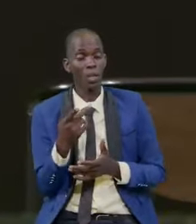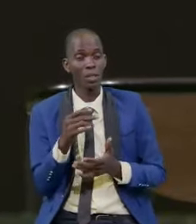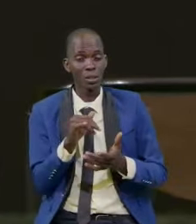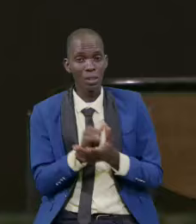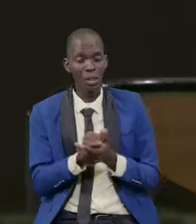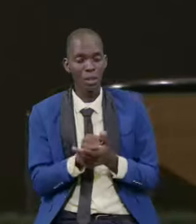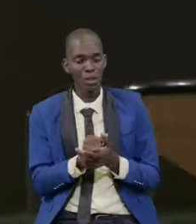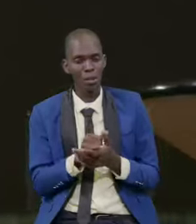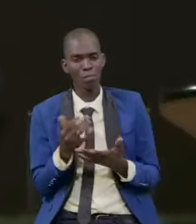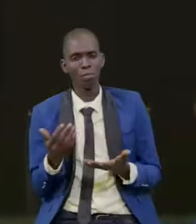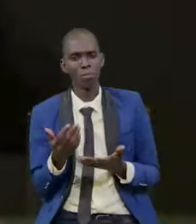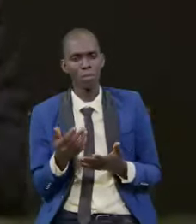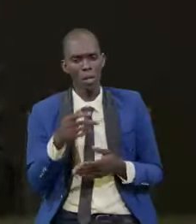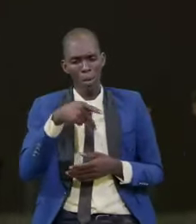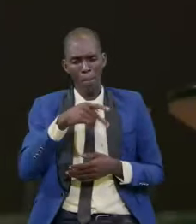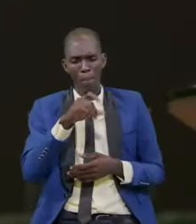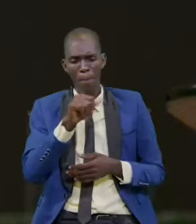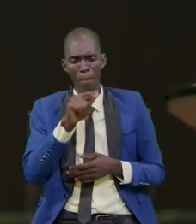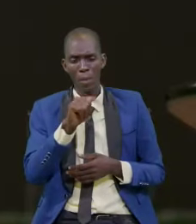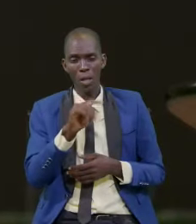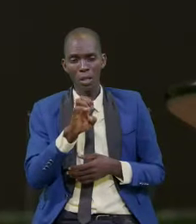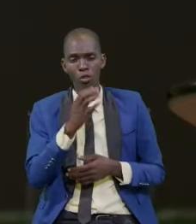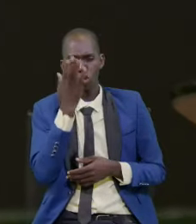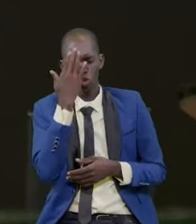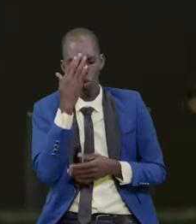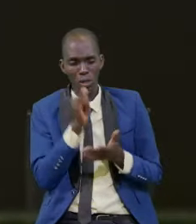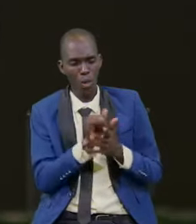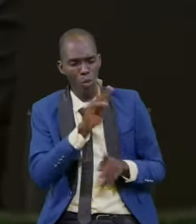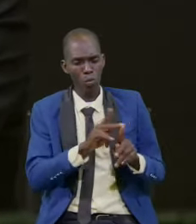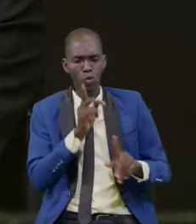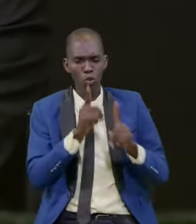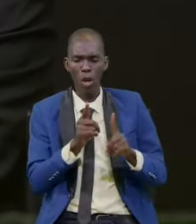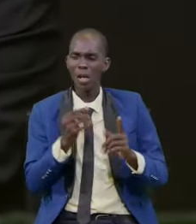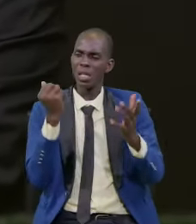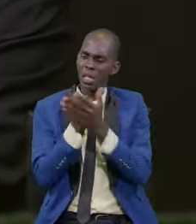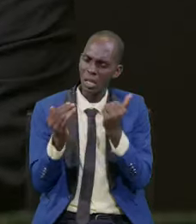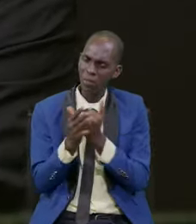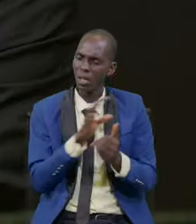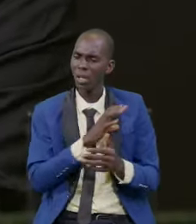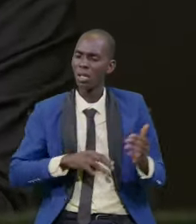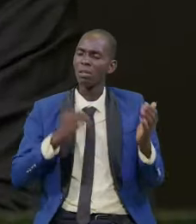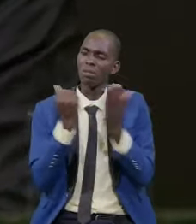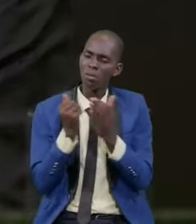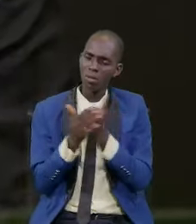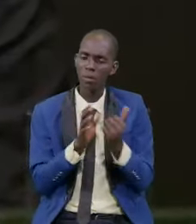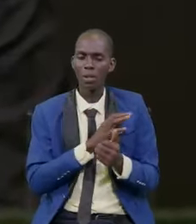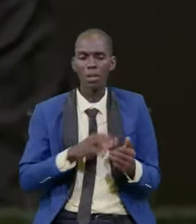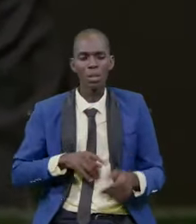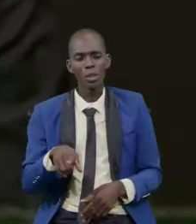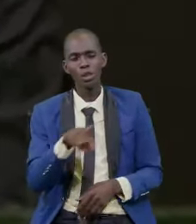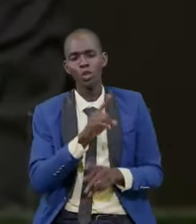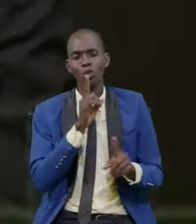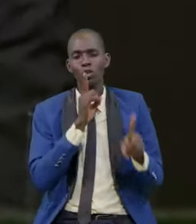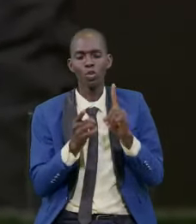people that are saying, crucify him, he knew that they did that. They were saying that because of